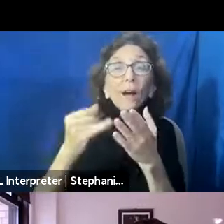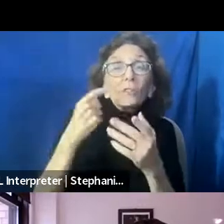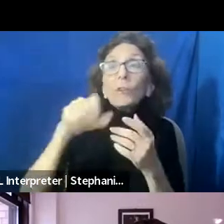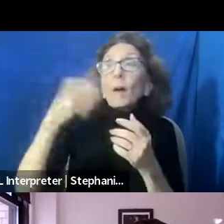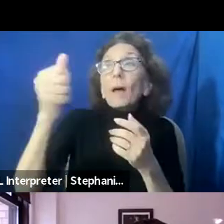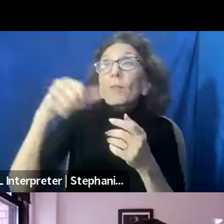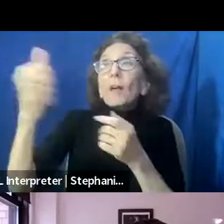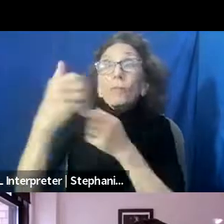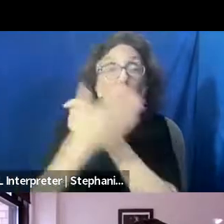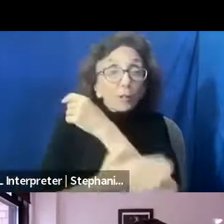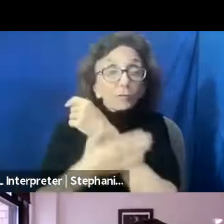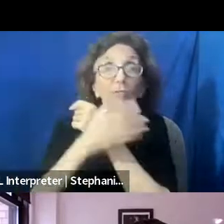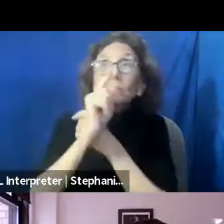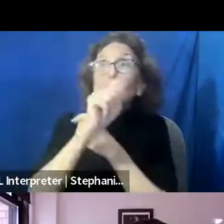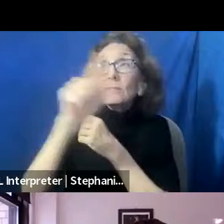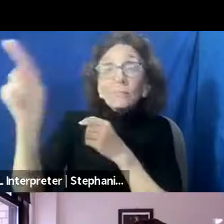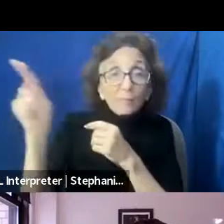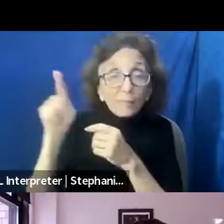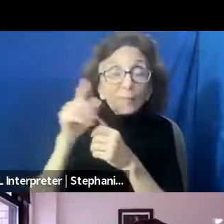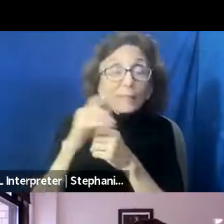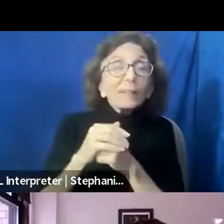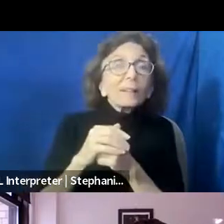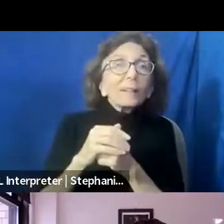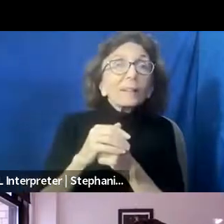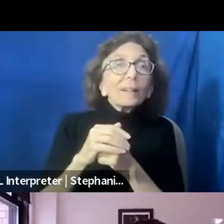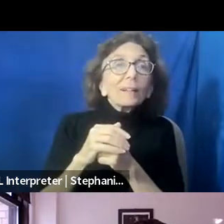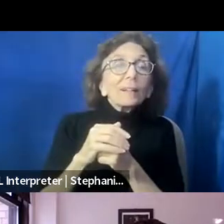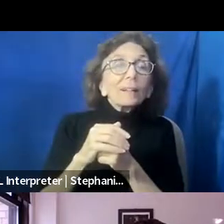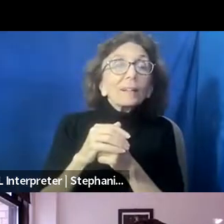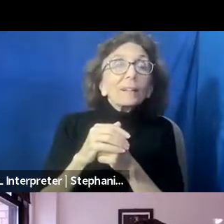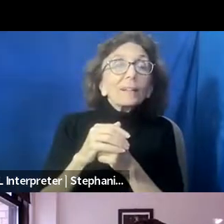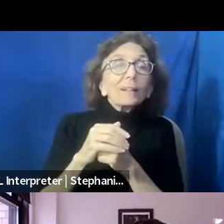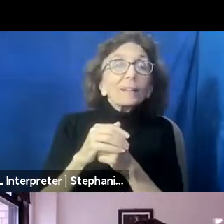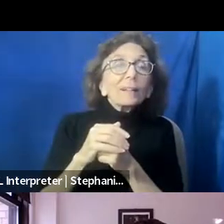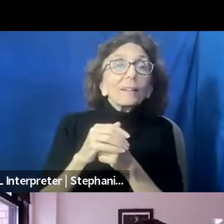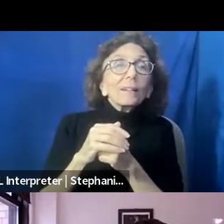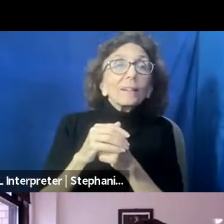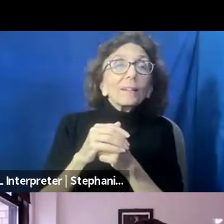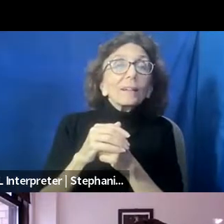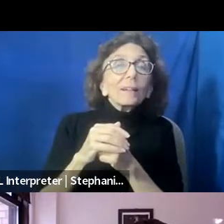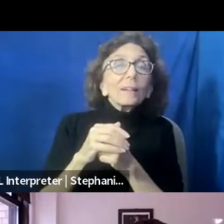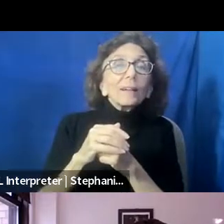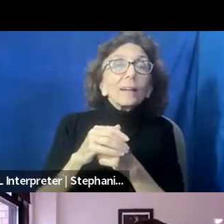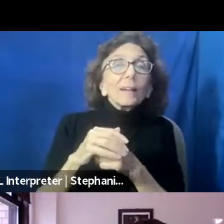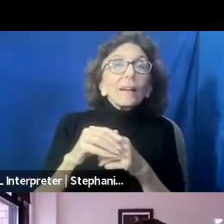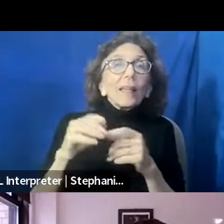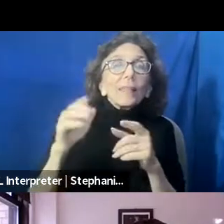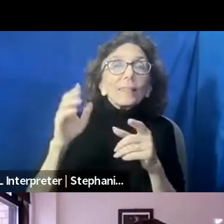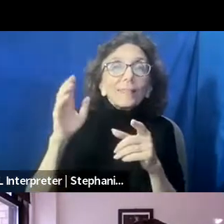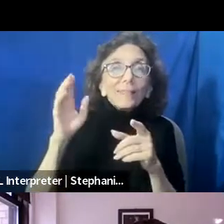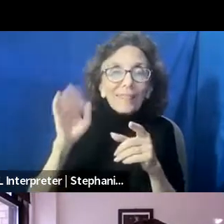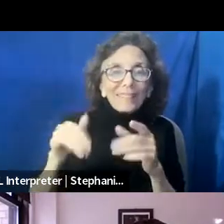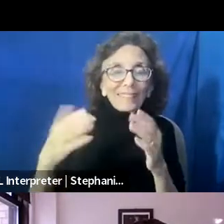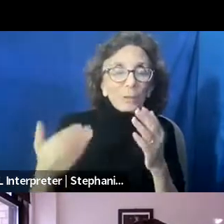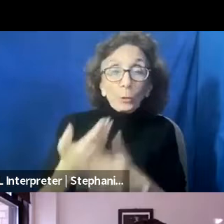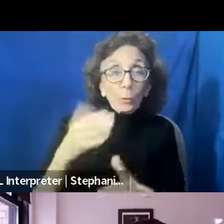it also has implications for the kinds of residencies that we can provide,